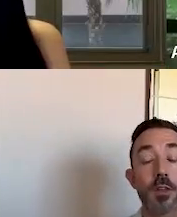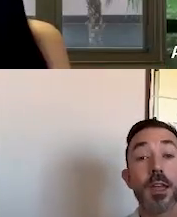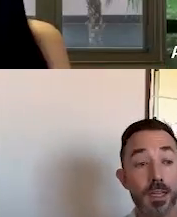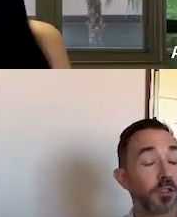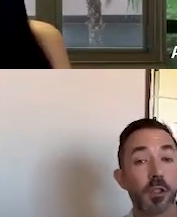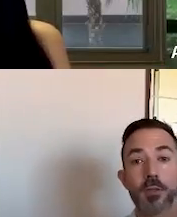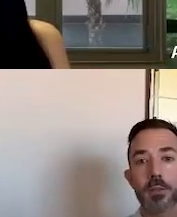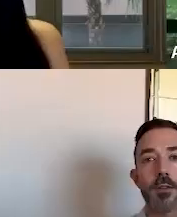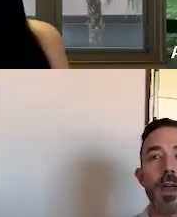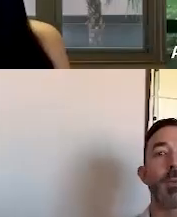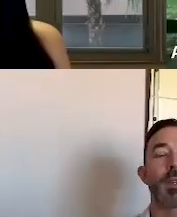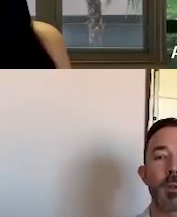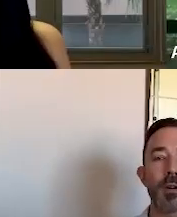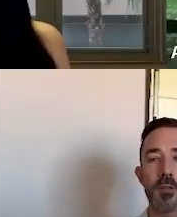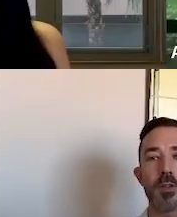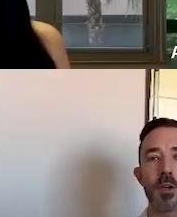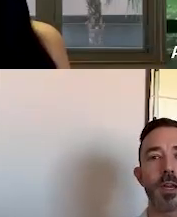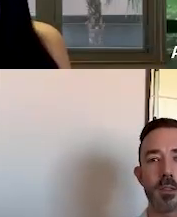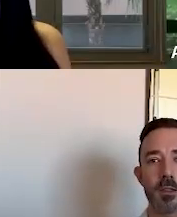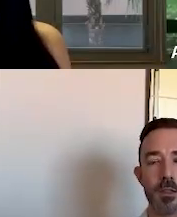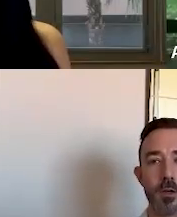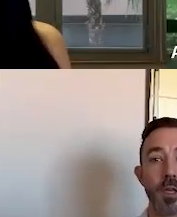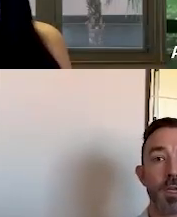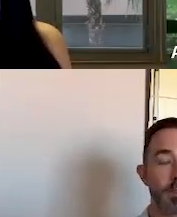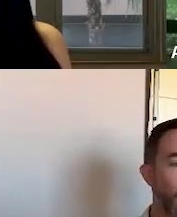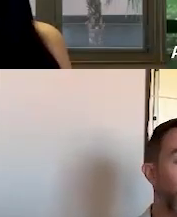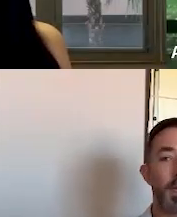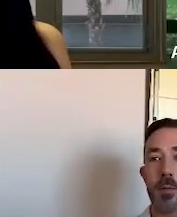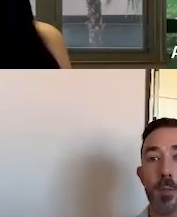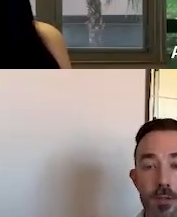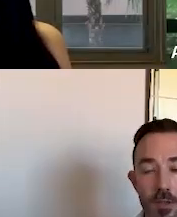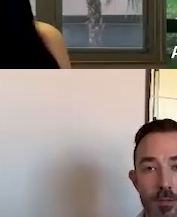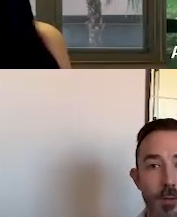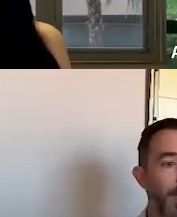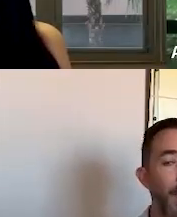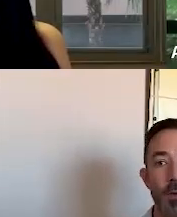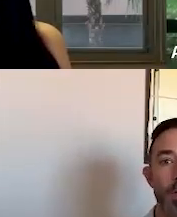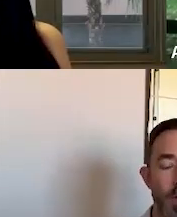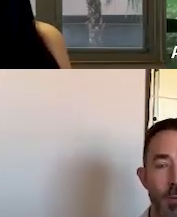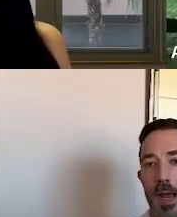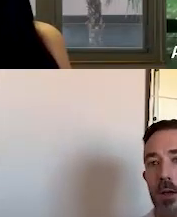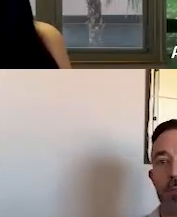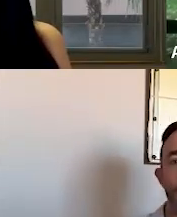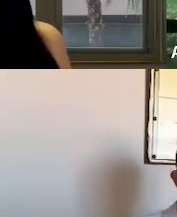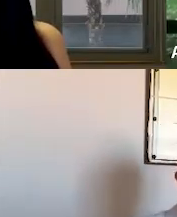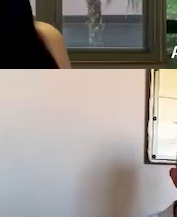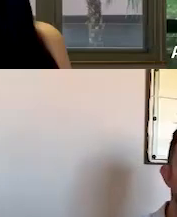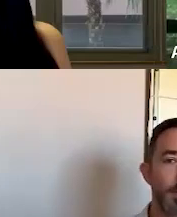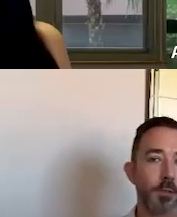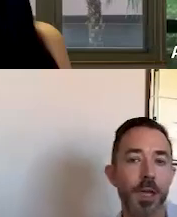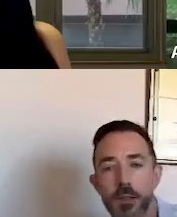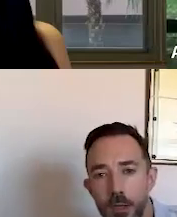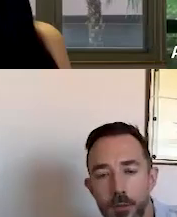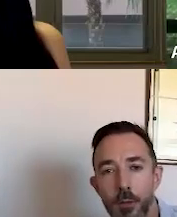do things in service of helping the person feel connected to you. So if my person comes in, I'm like, hey, I really want to talk about housing. I'm worried